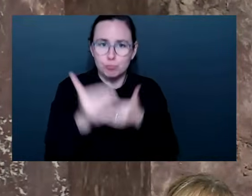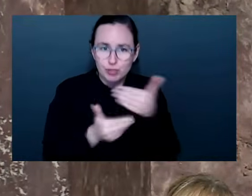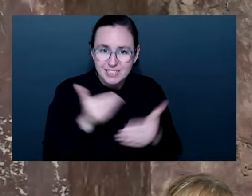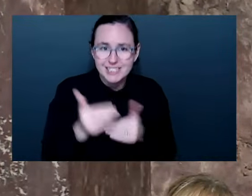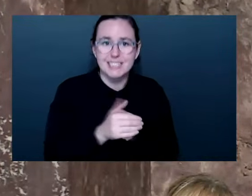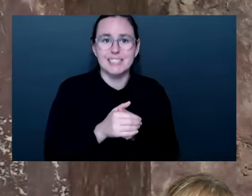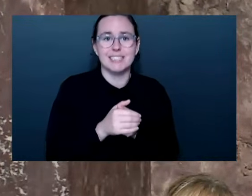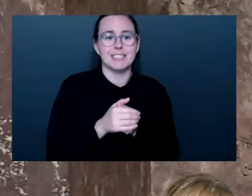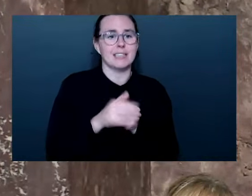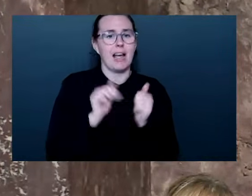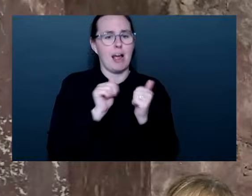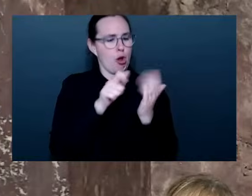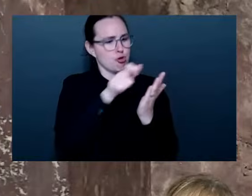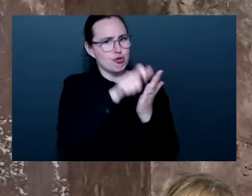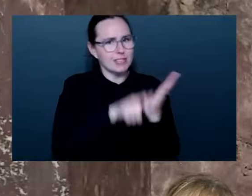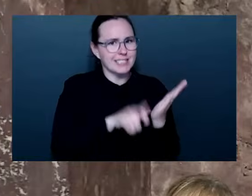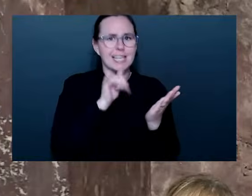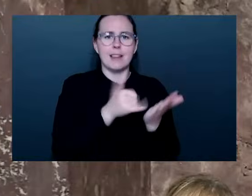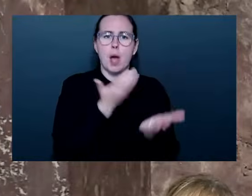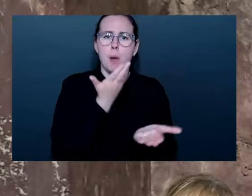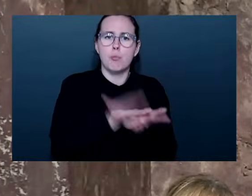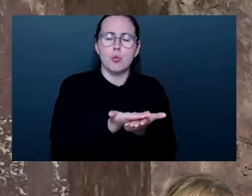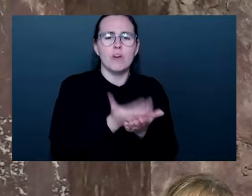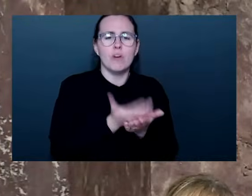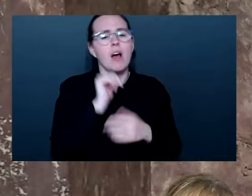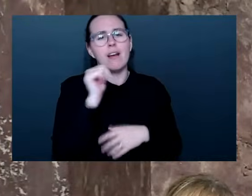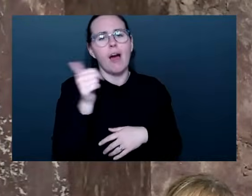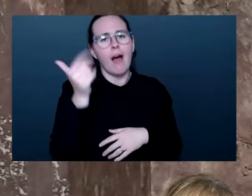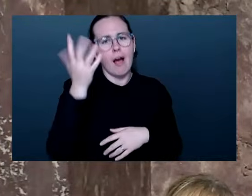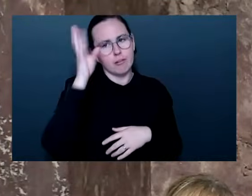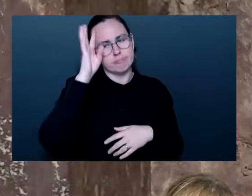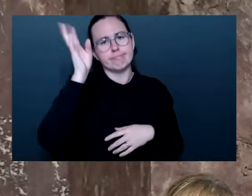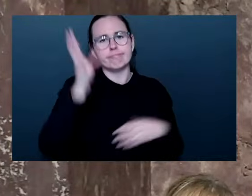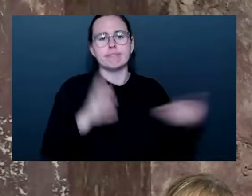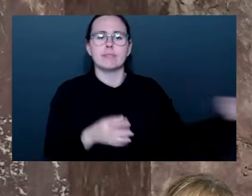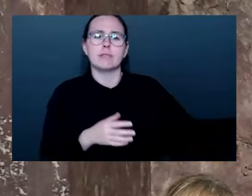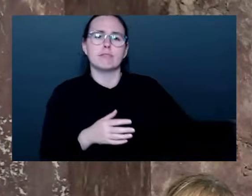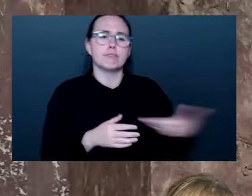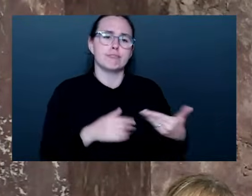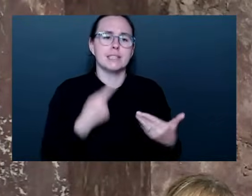thing saying, here's all these things that we think we should be paid for.